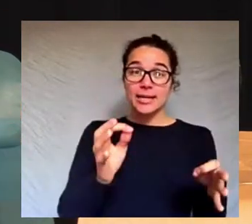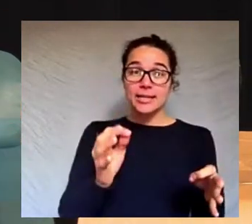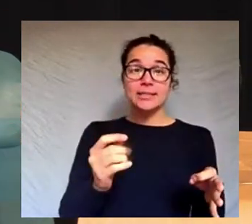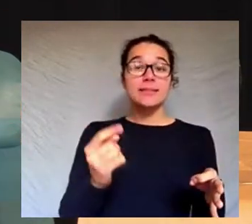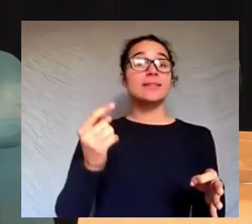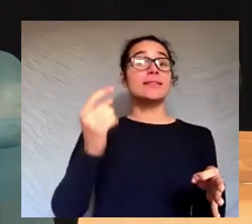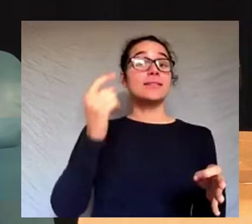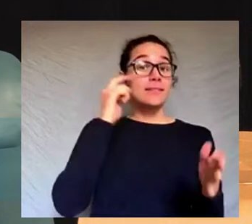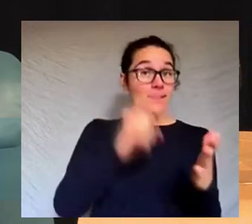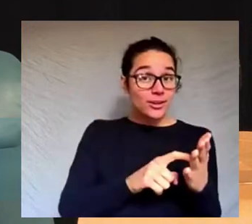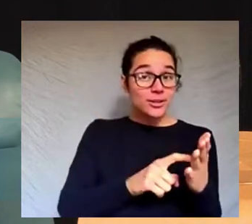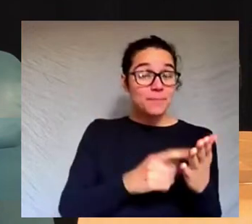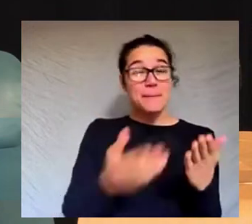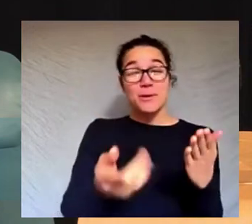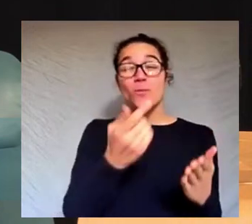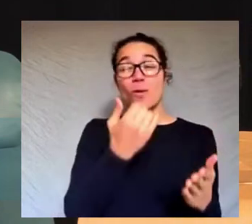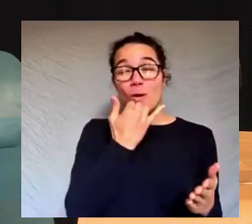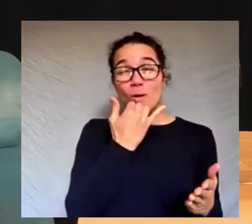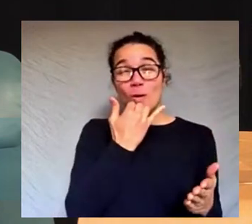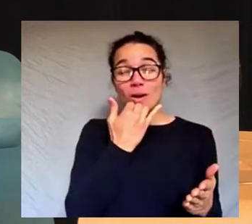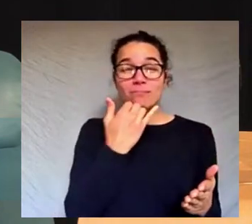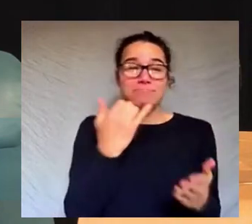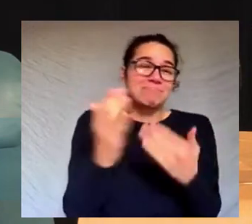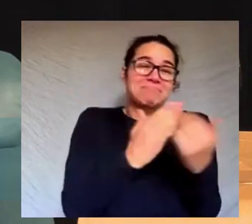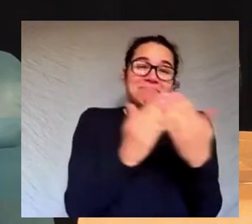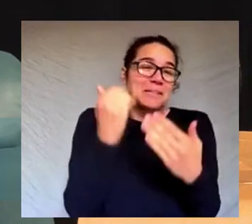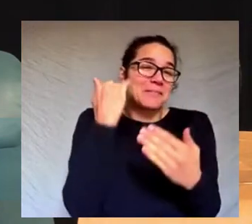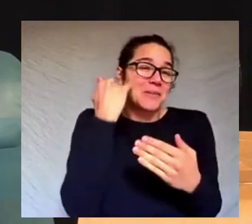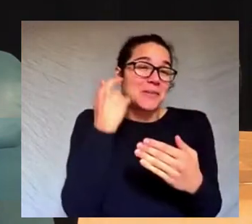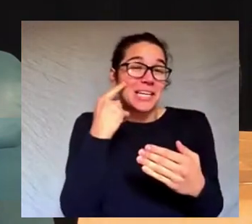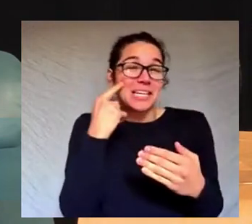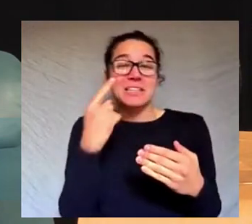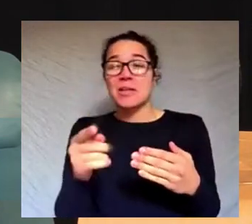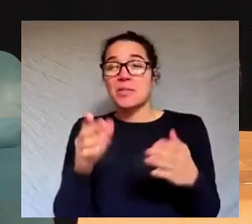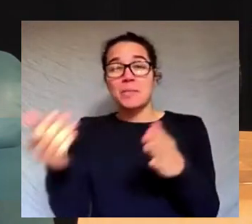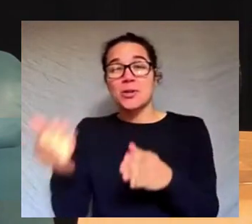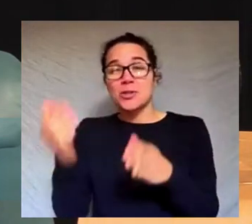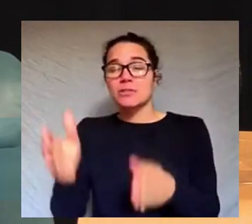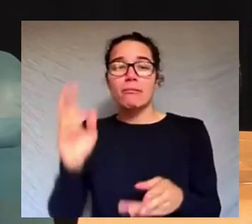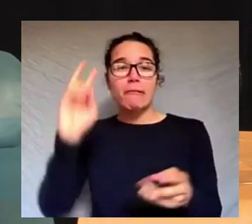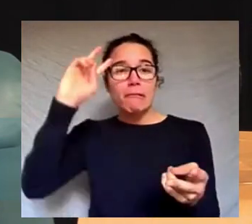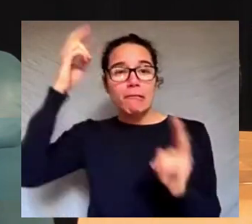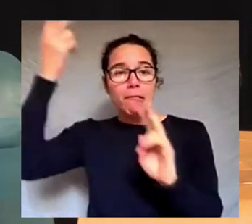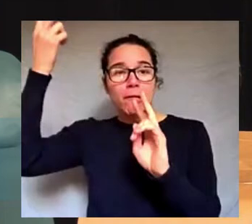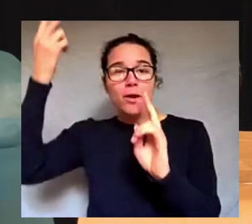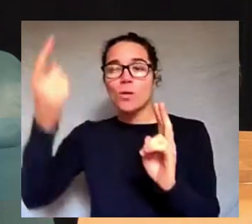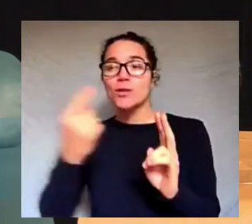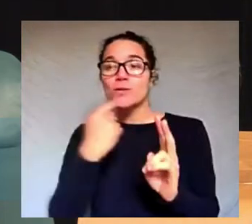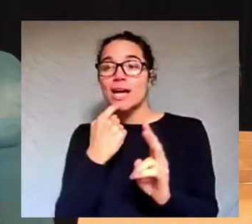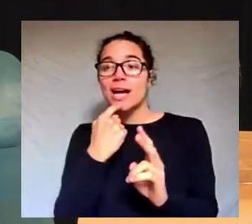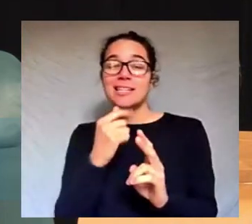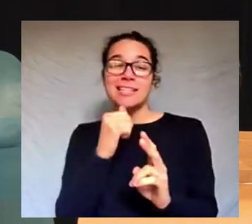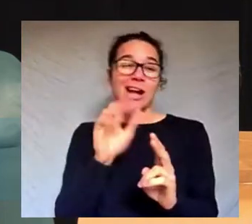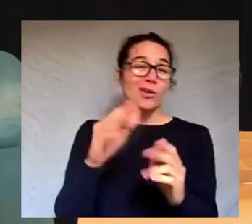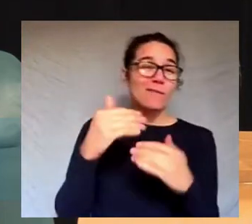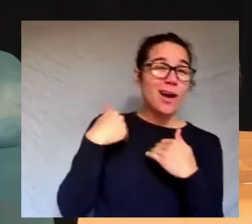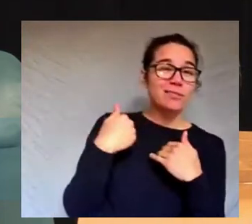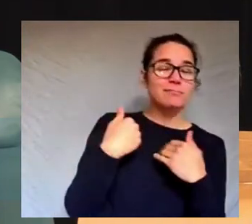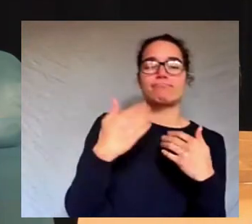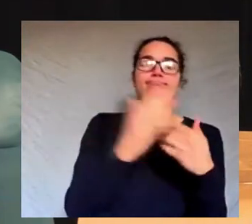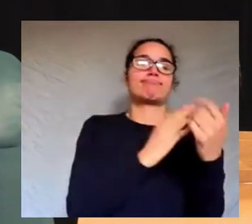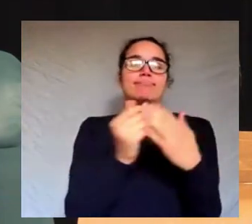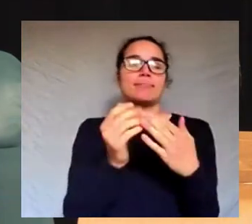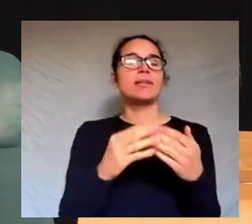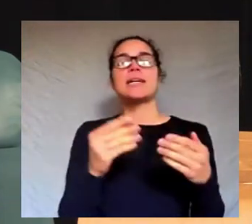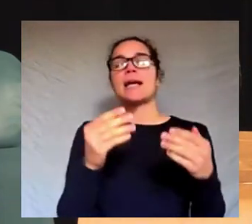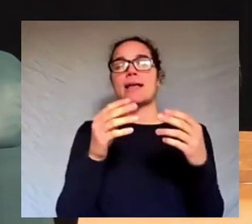wrong. And sometimes even if you think the other person misunderstood what you said, I mean, I think the value of a relationship